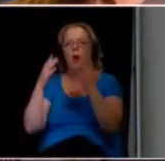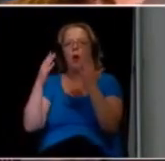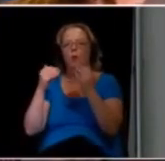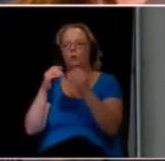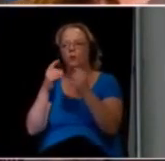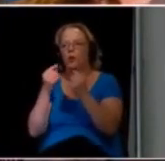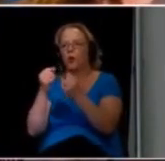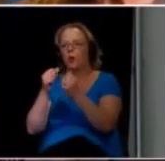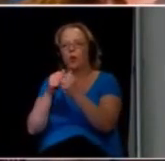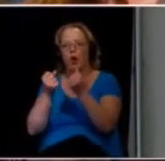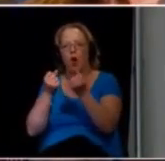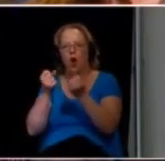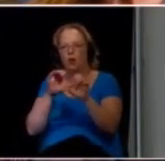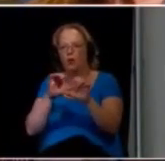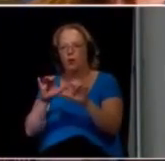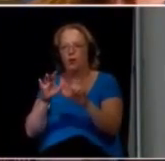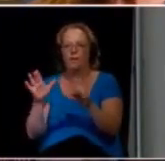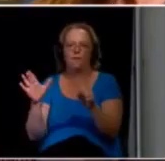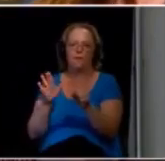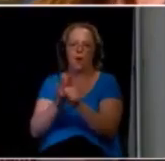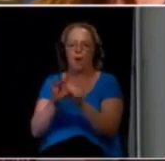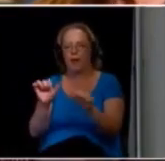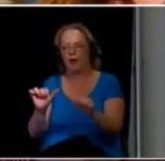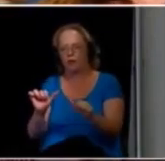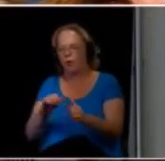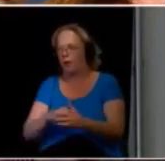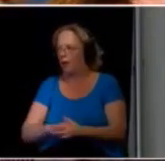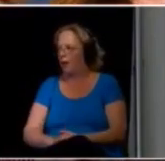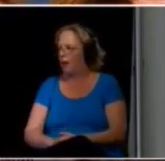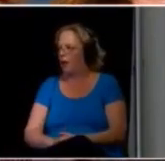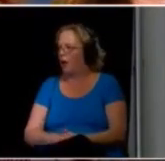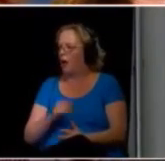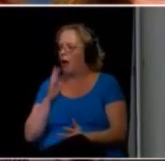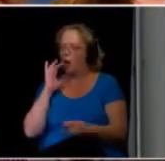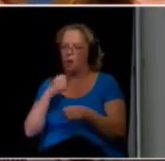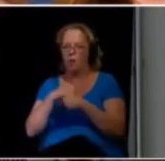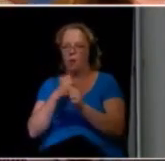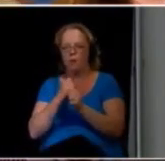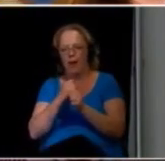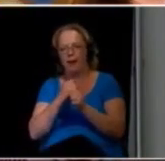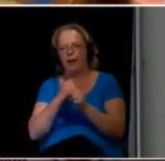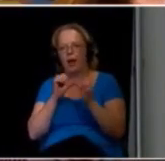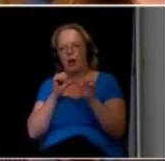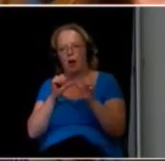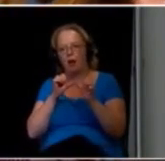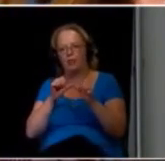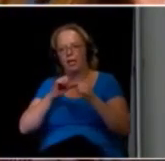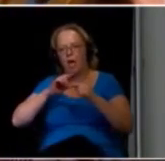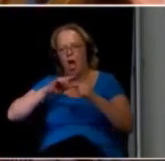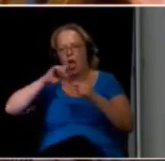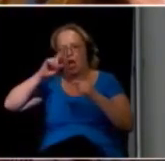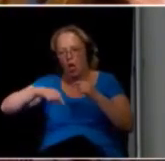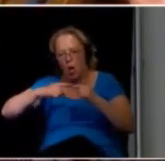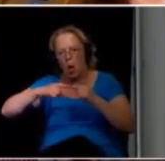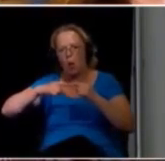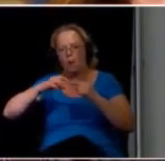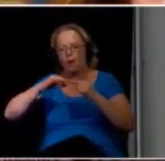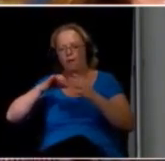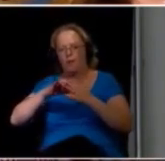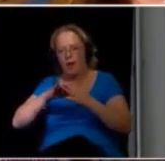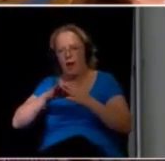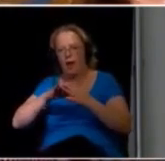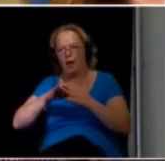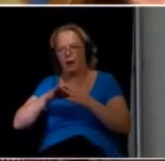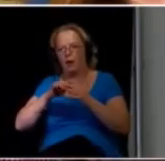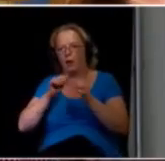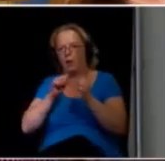potential. And I'm going to be doing this I'm going to be creating a constant loop of this car with constant people filled in it, and it's